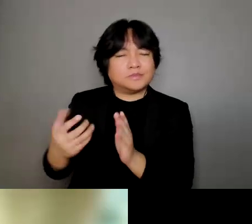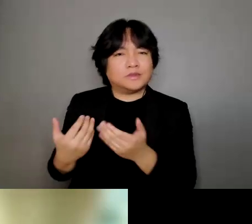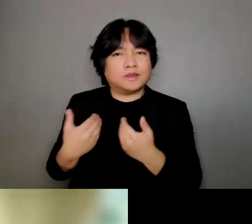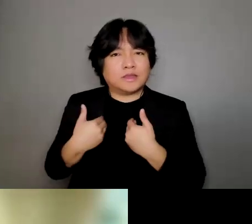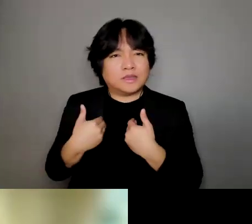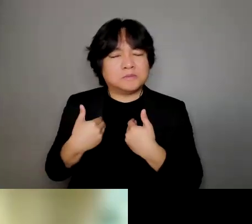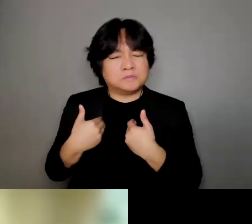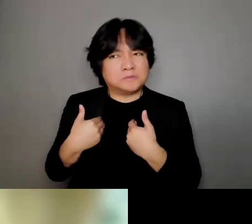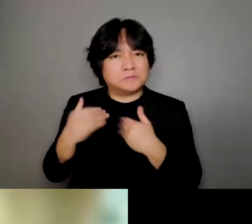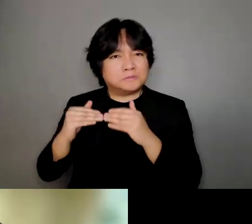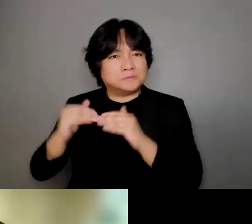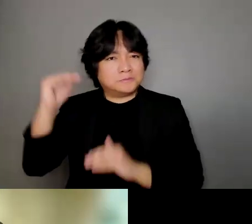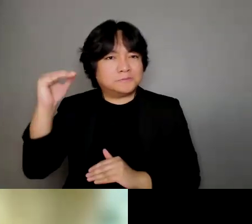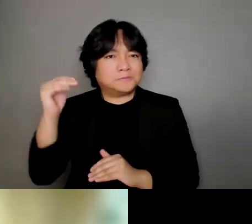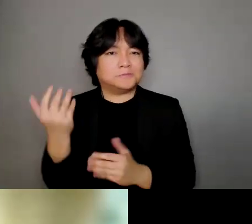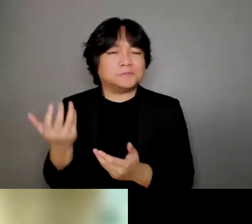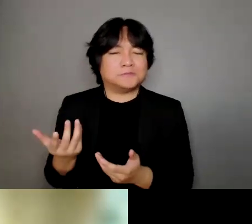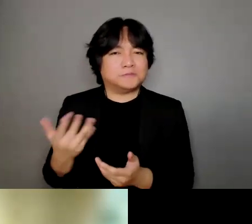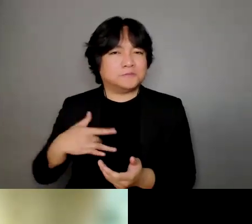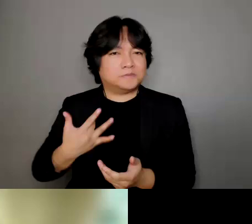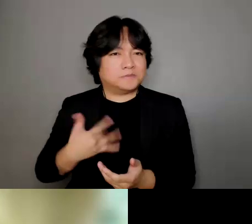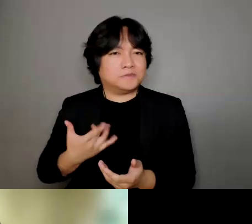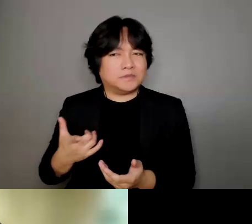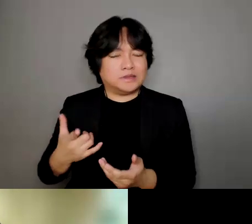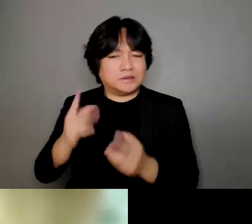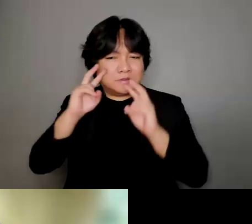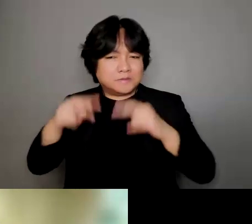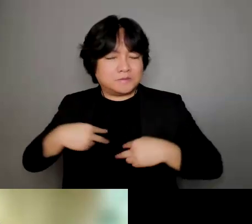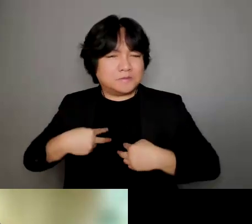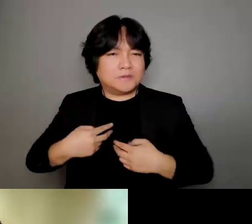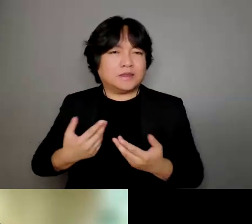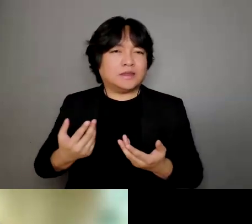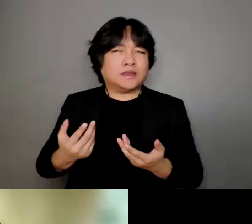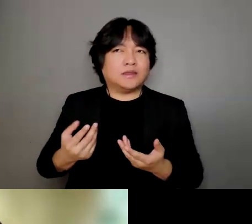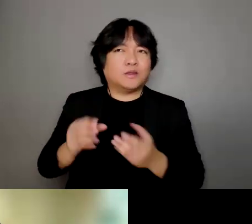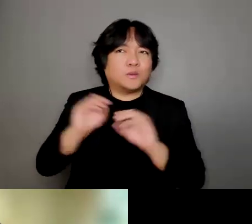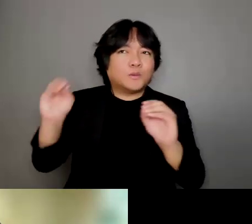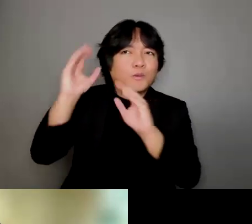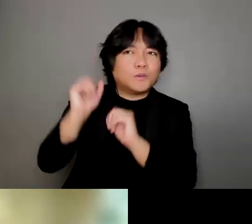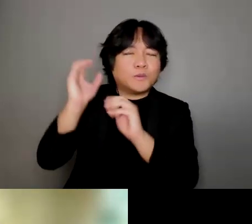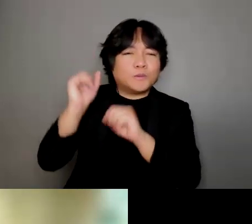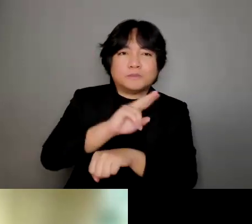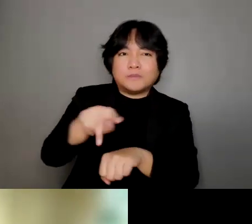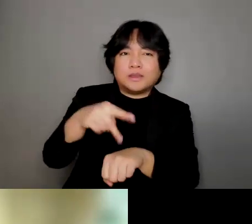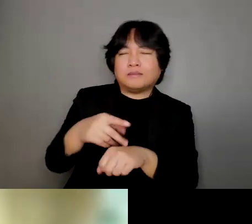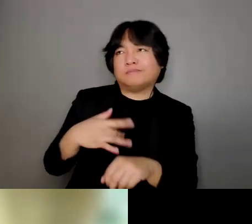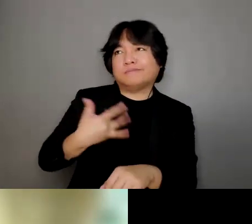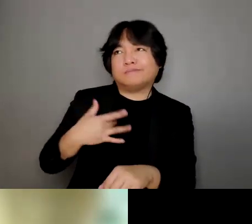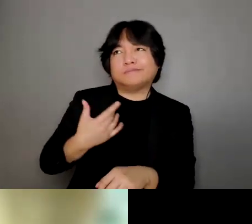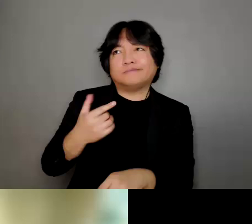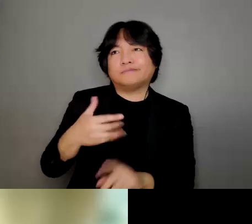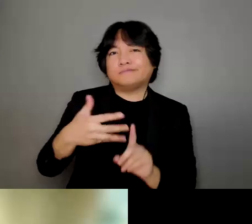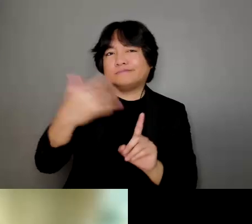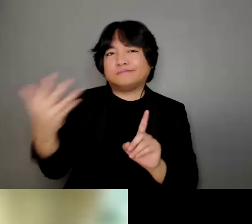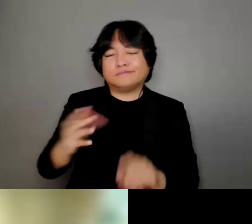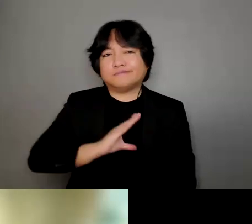feel bad about ourselves. So parang hopeless yung ating bansa. Diba? Na